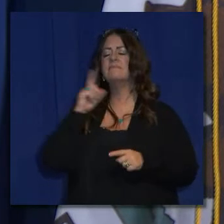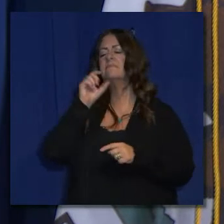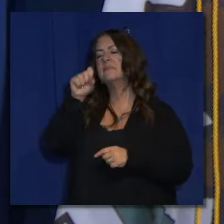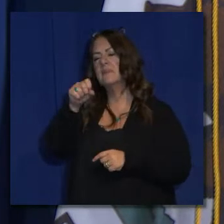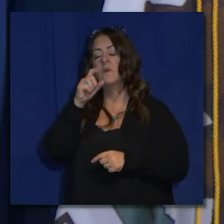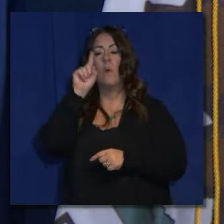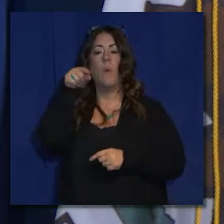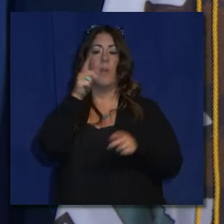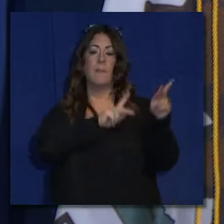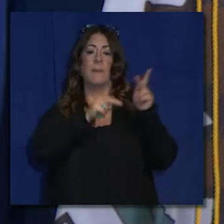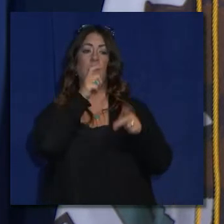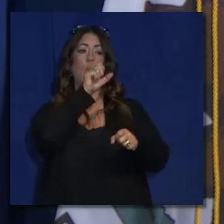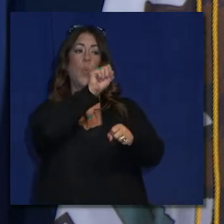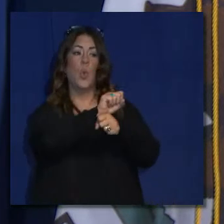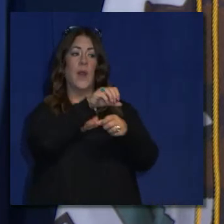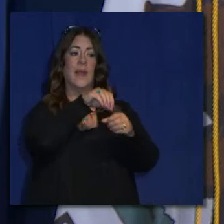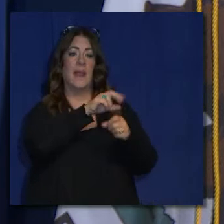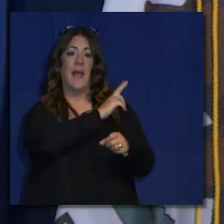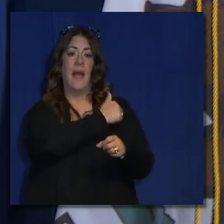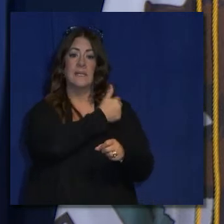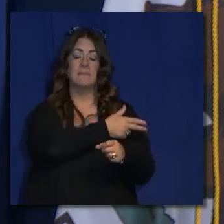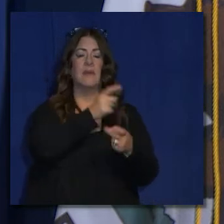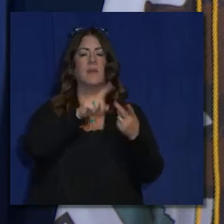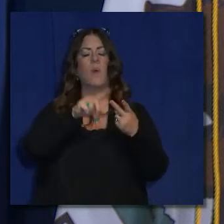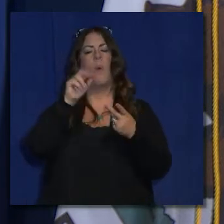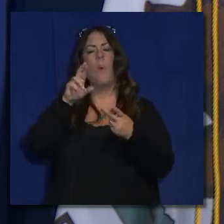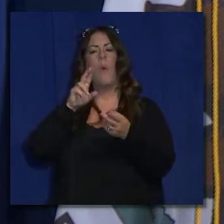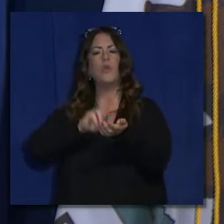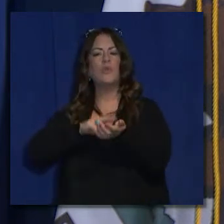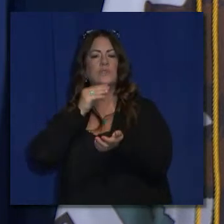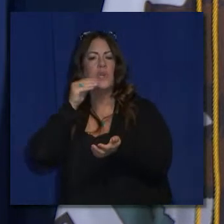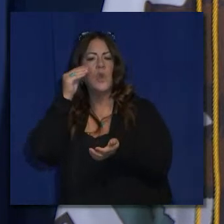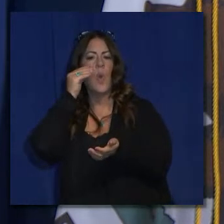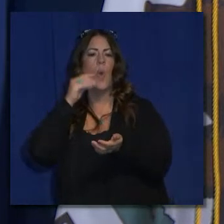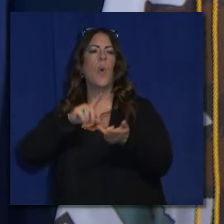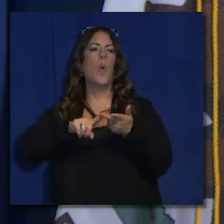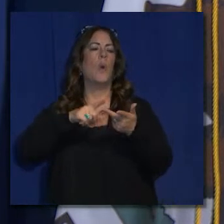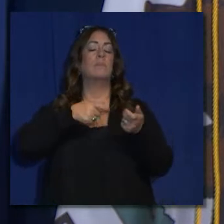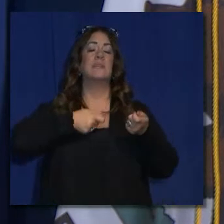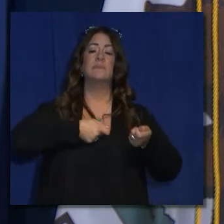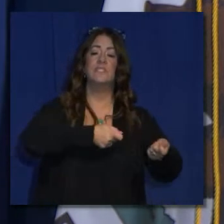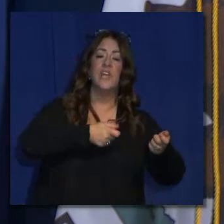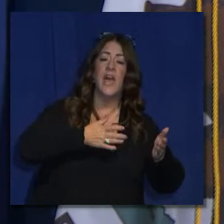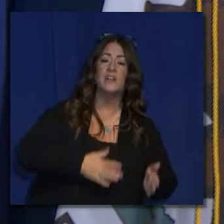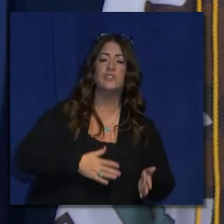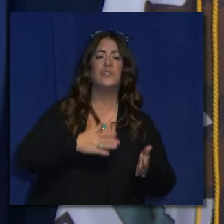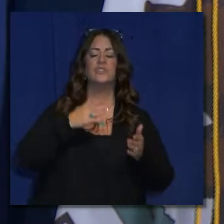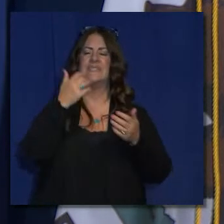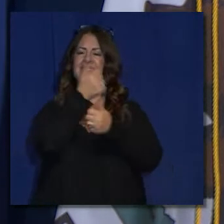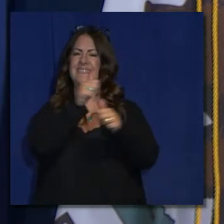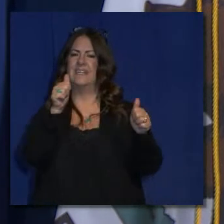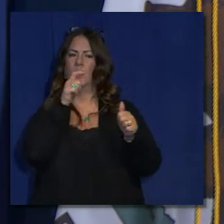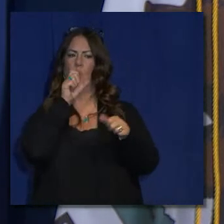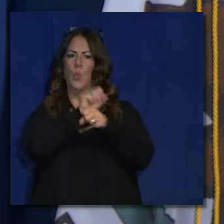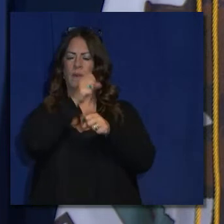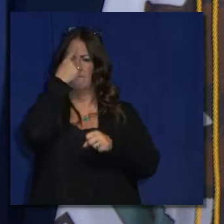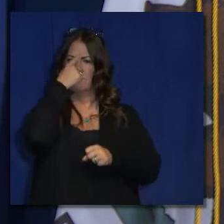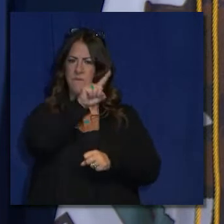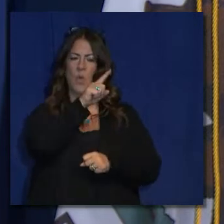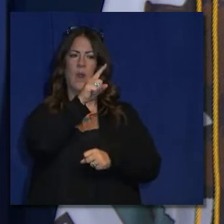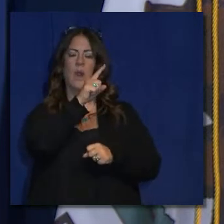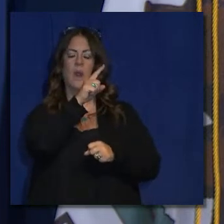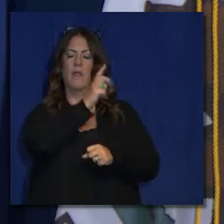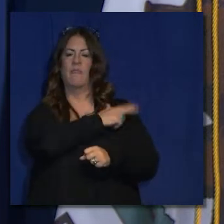hospital setting or a nursing home. So it is beyond nurses. It would extend to janitors and others that work for the hospital